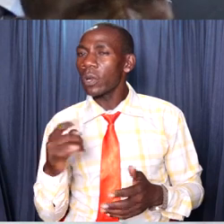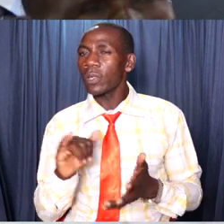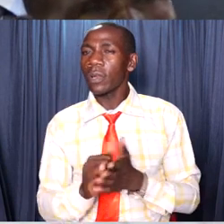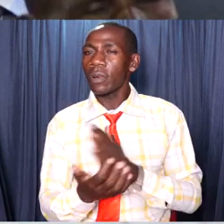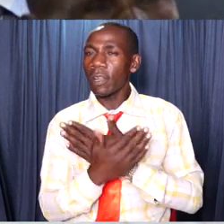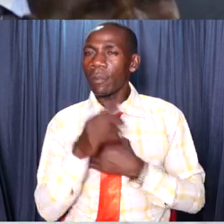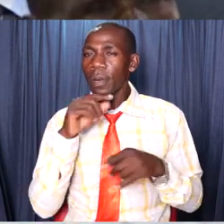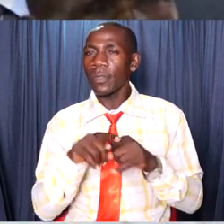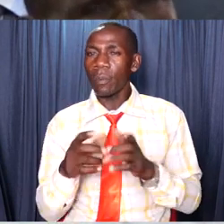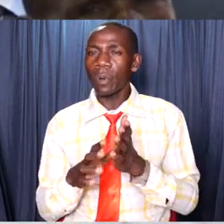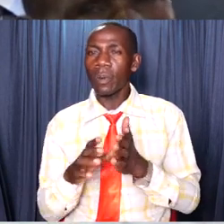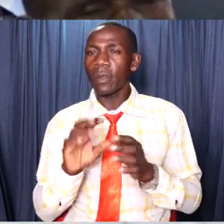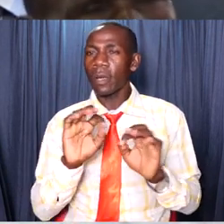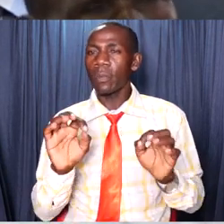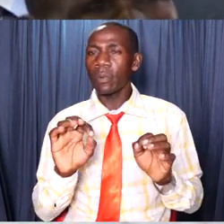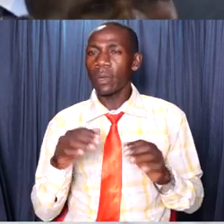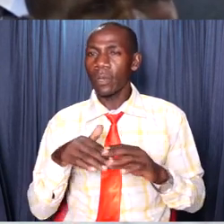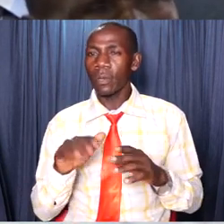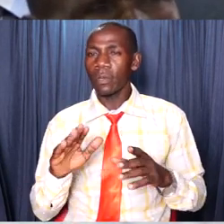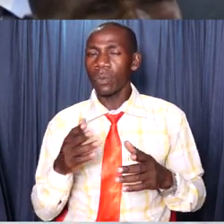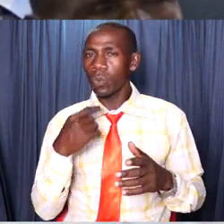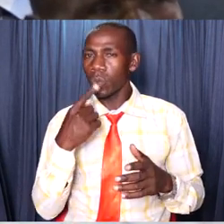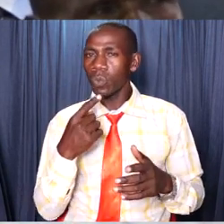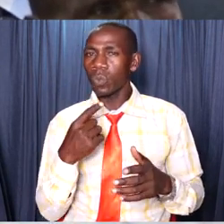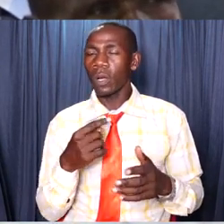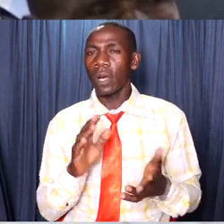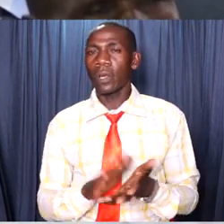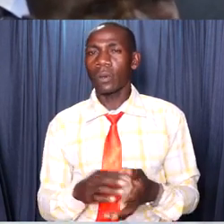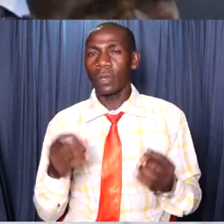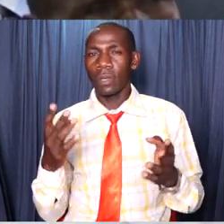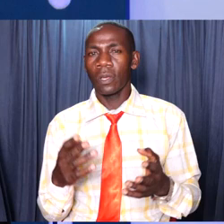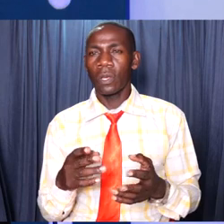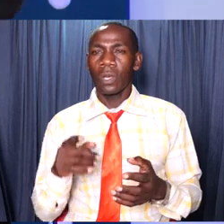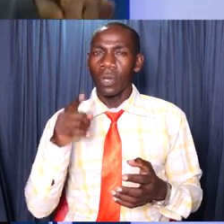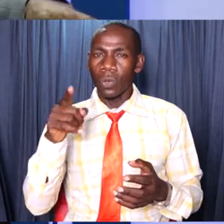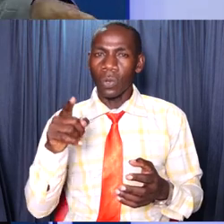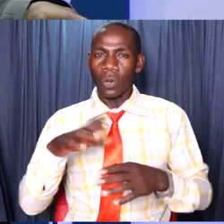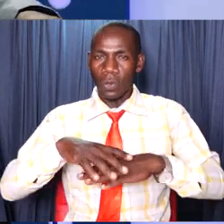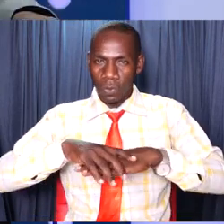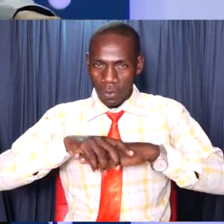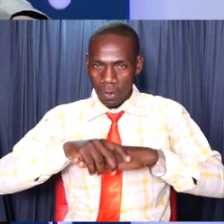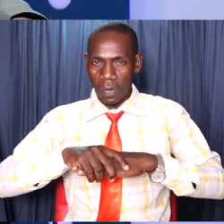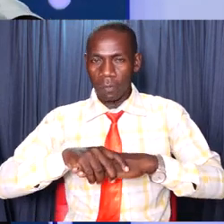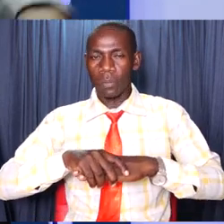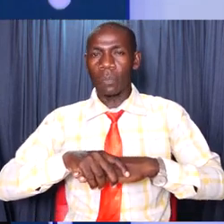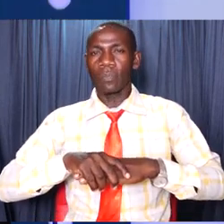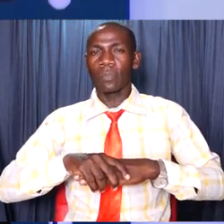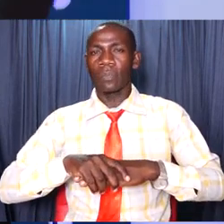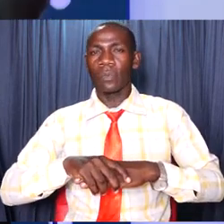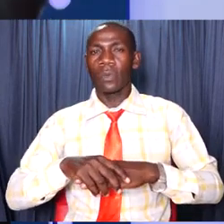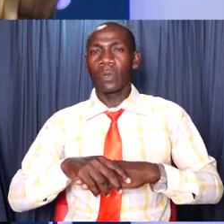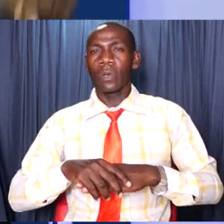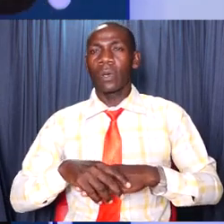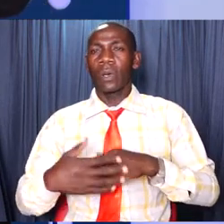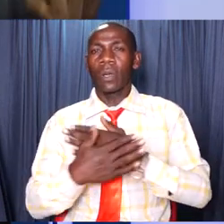Who told you when love brethren, no complications come aside? Hallelujah. Hallelujah. Ni wewe ushike, it's upon you to keep. Upendo